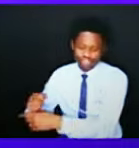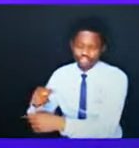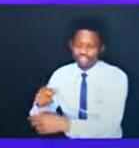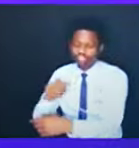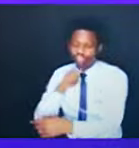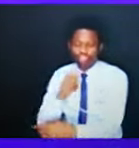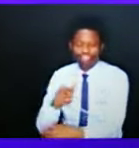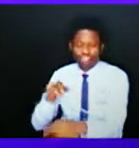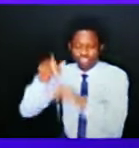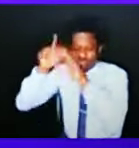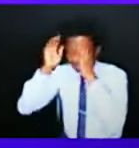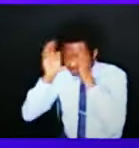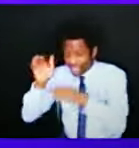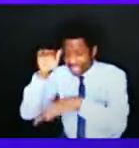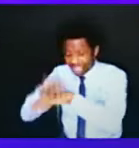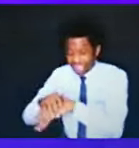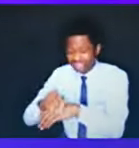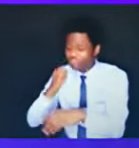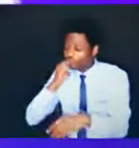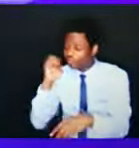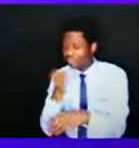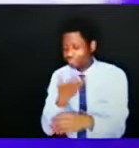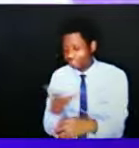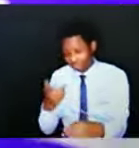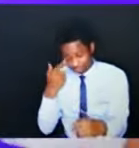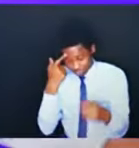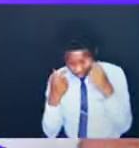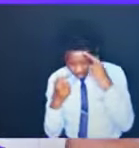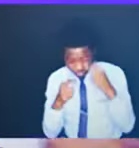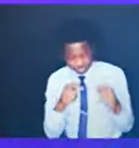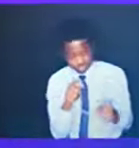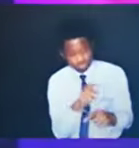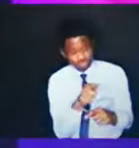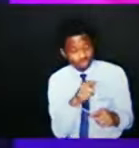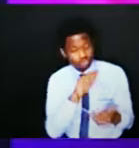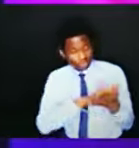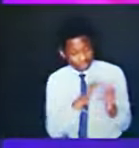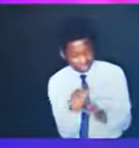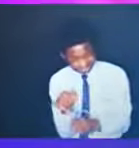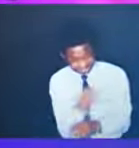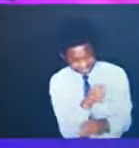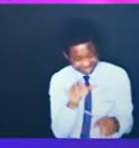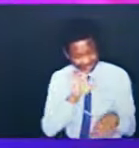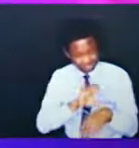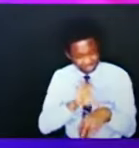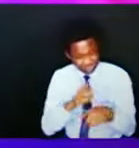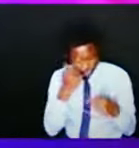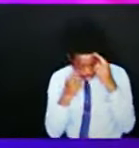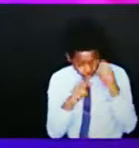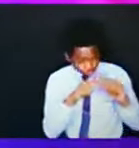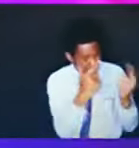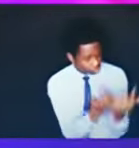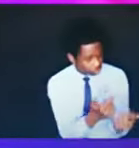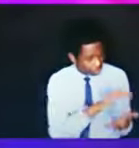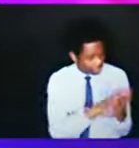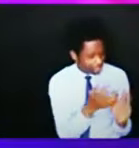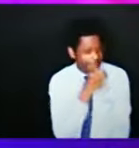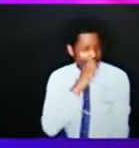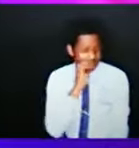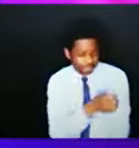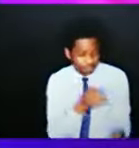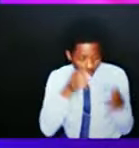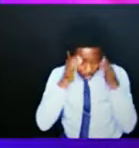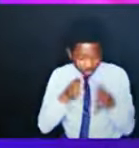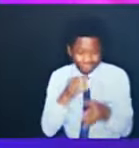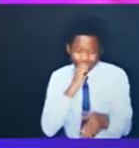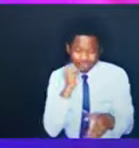things as they did, because they were type of the church. Sanse wo ya sori nse so nti no kirosem na ka che won